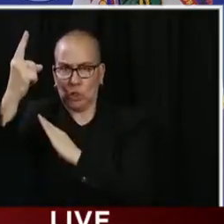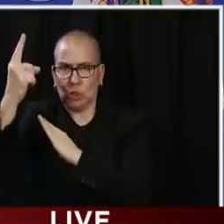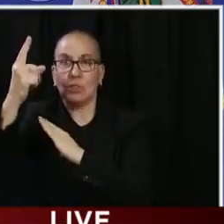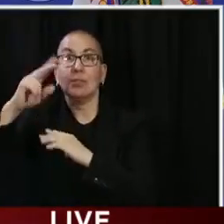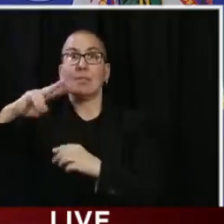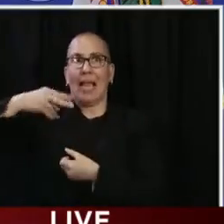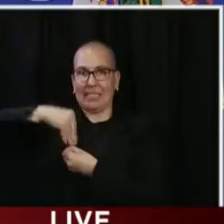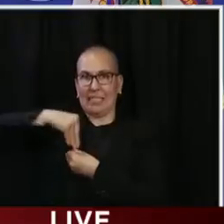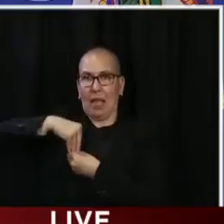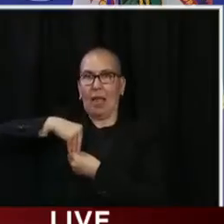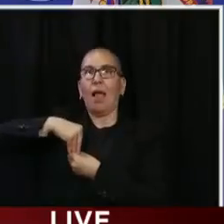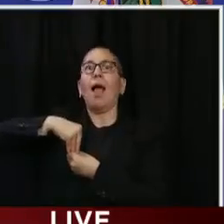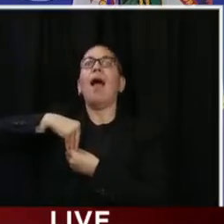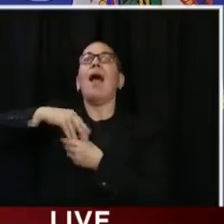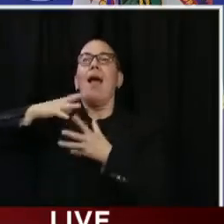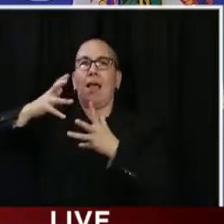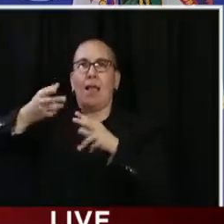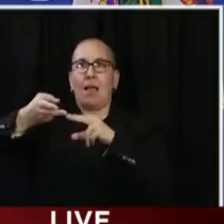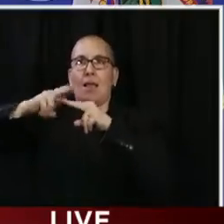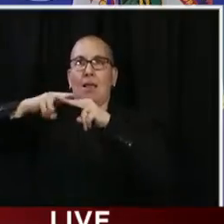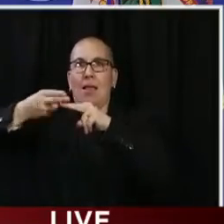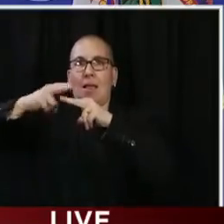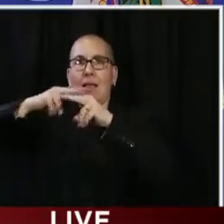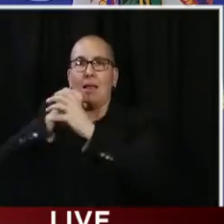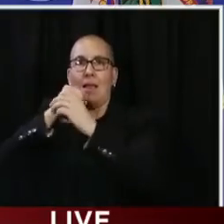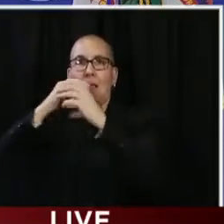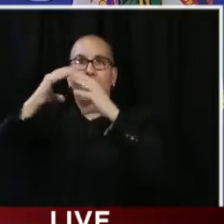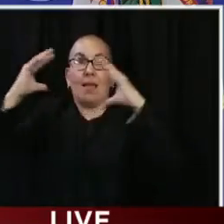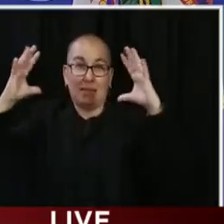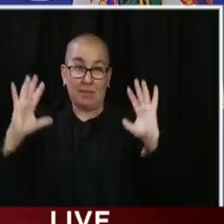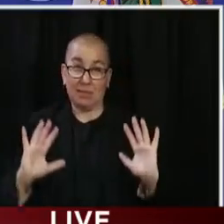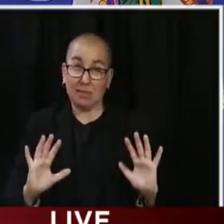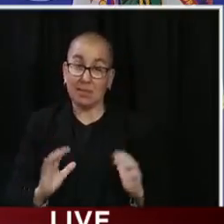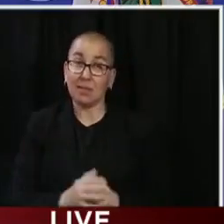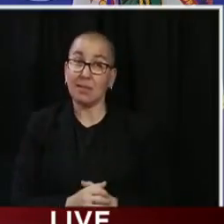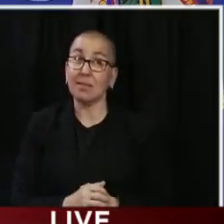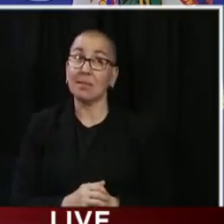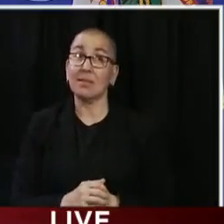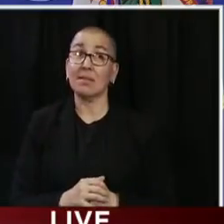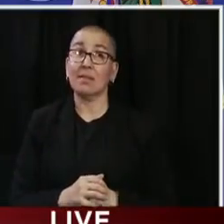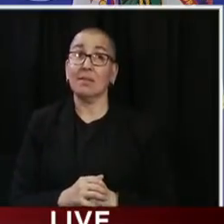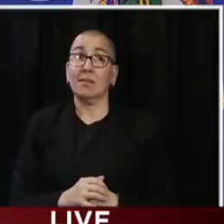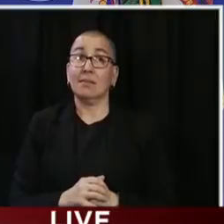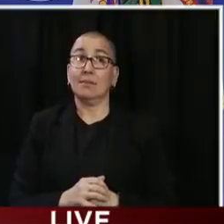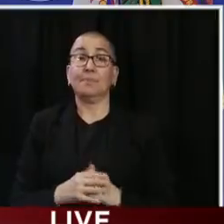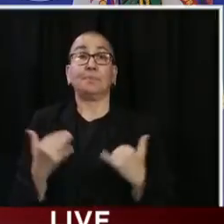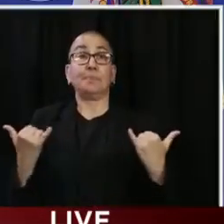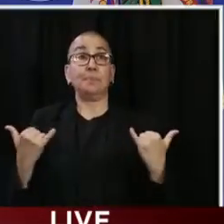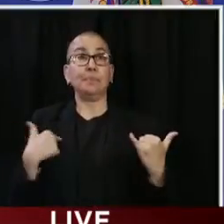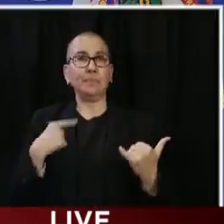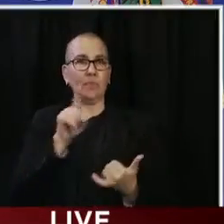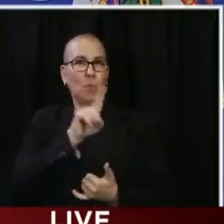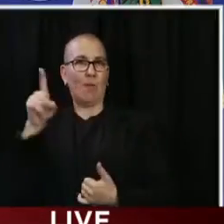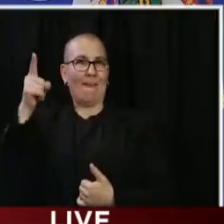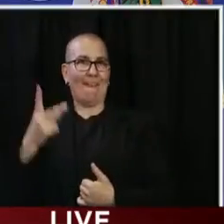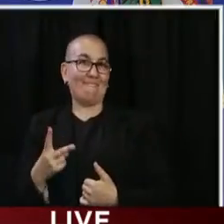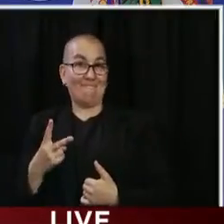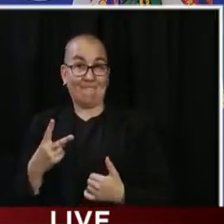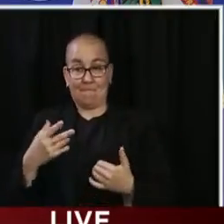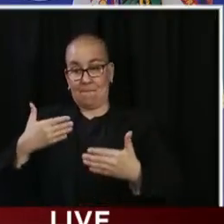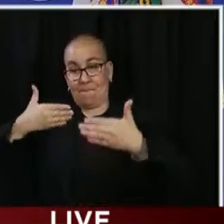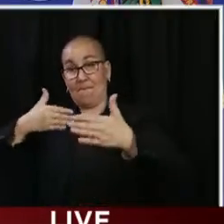June 1 starts, so we're going to be doing a lot of outreach and engagement on this. Myself and my colleague, Commissioner Lepink, are holding a webinar tomorrow at